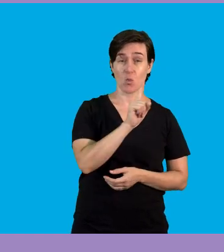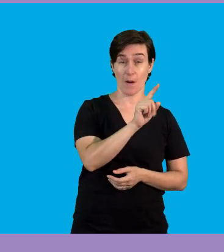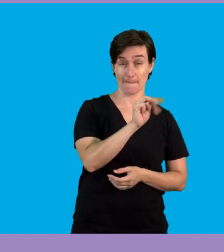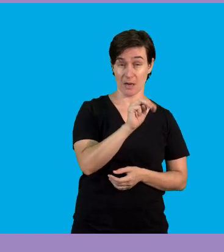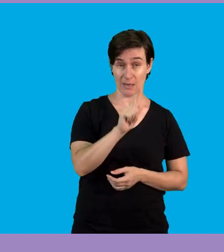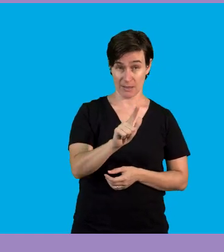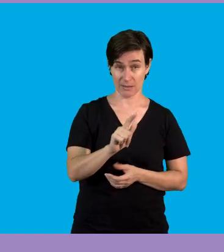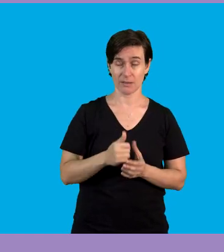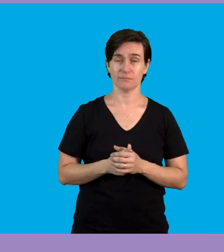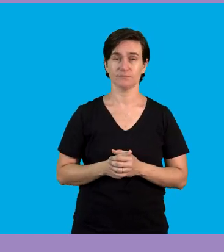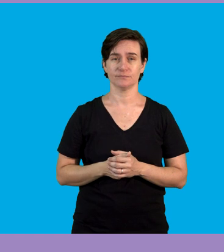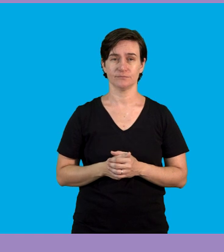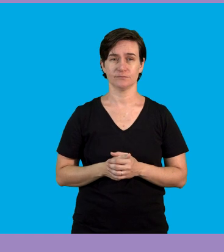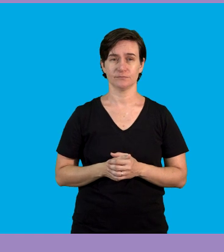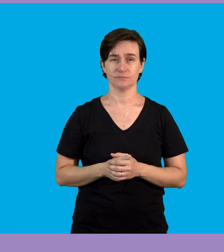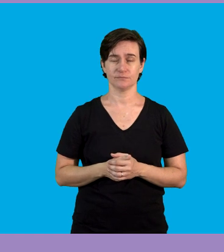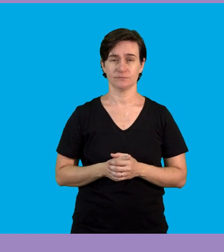milliliters